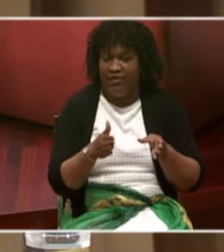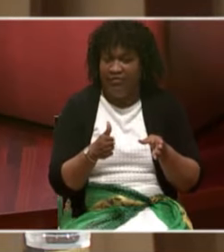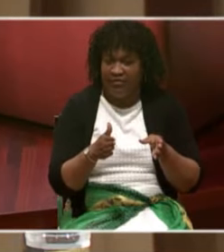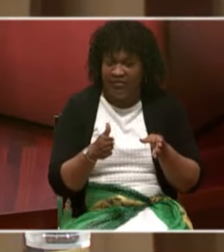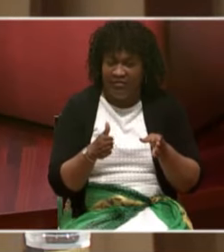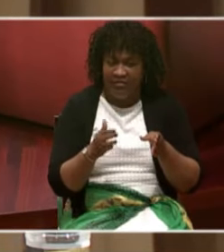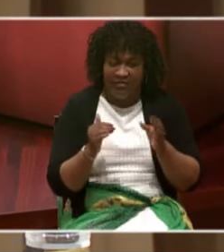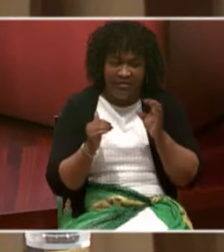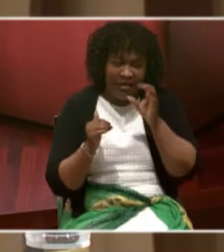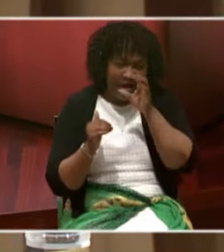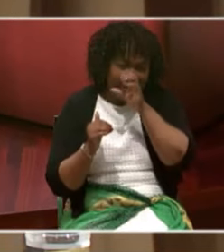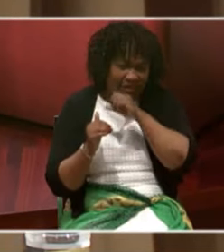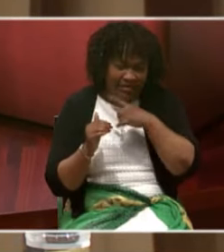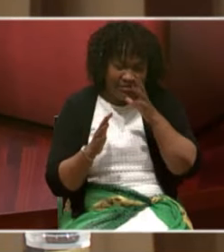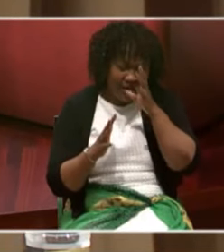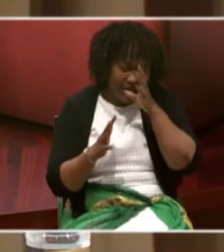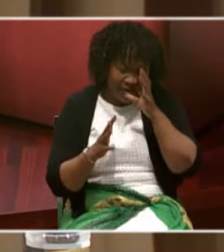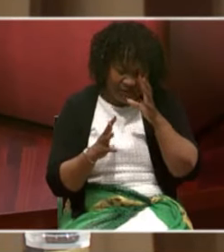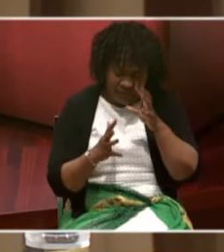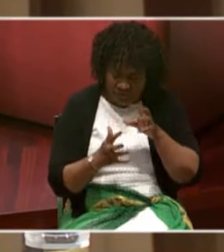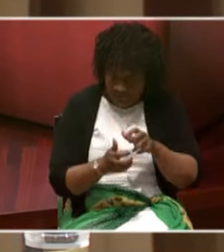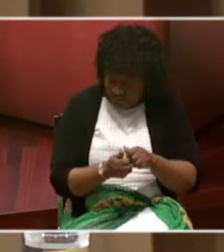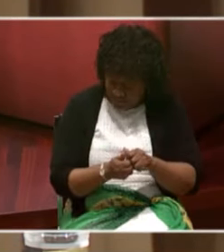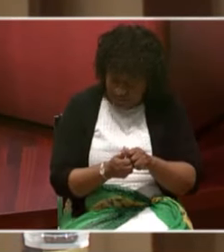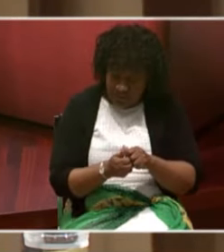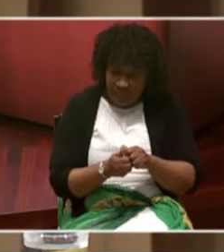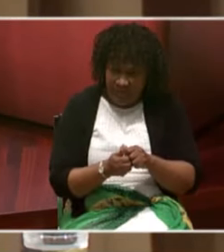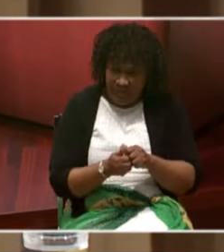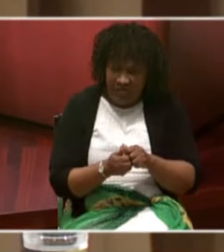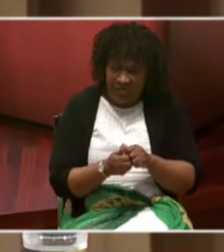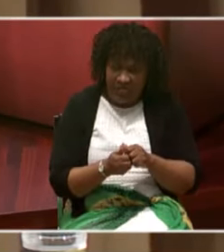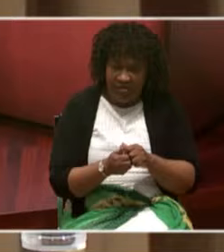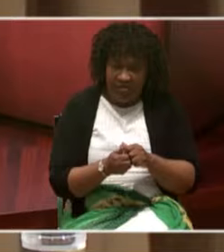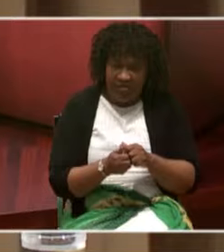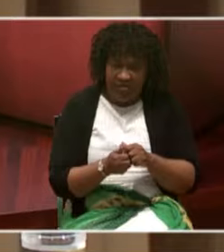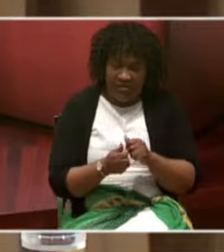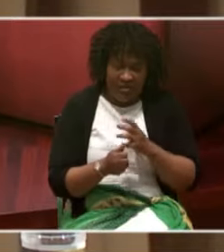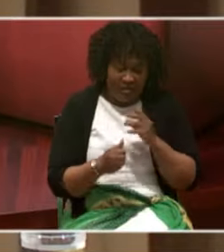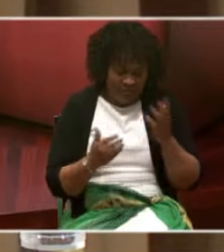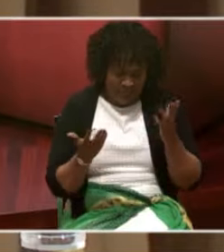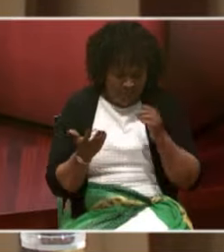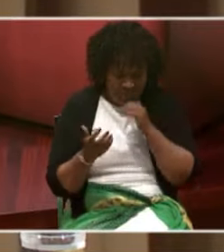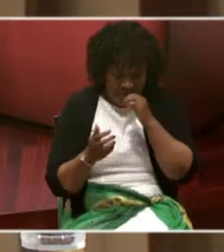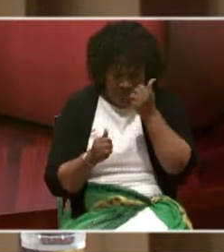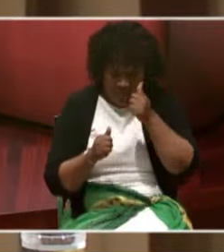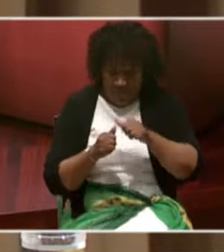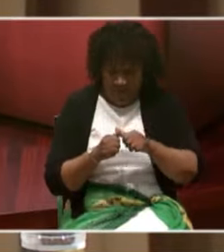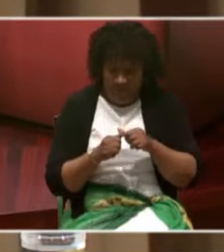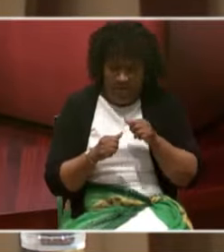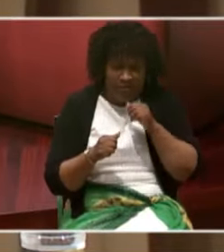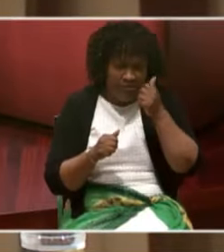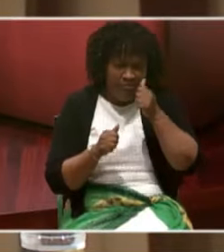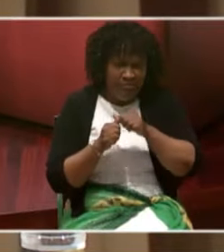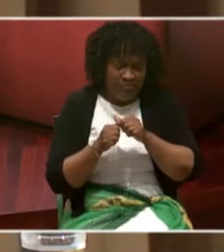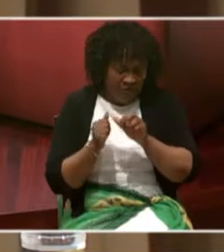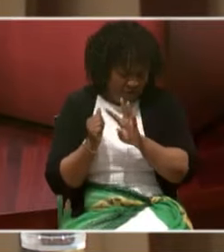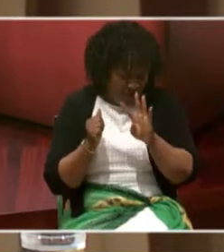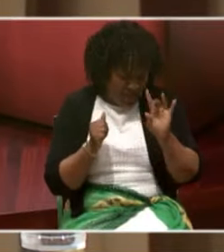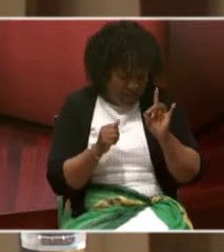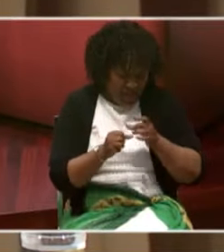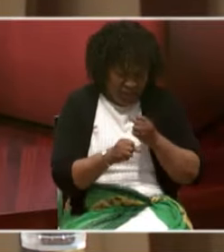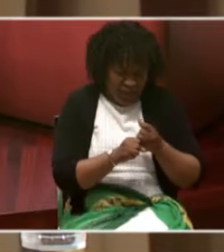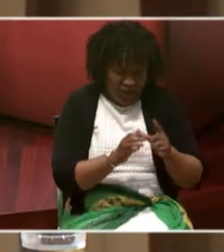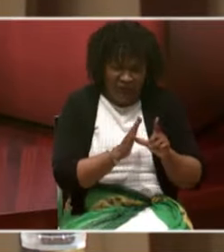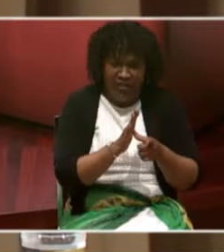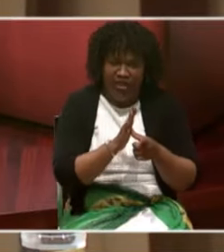judge, the late Frank M. Johnson, mm-hmm. wonderful man. I testified